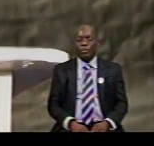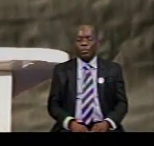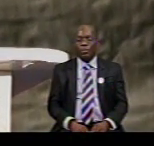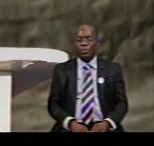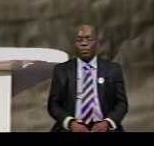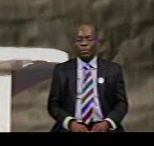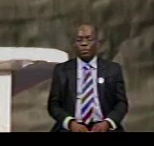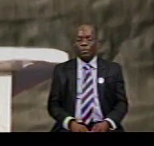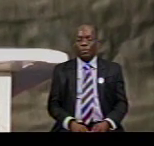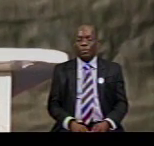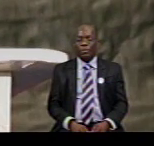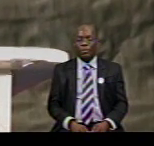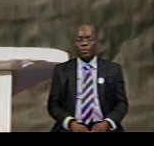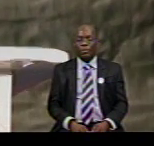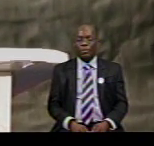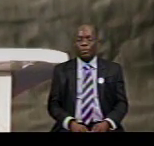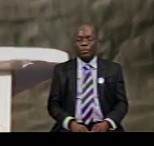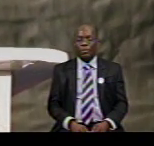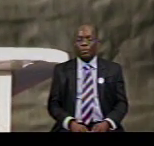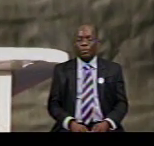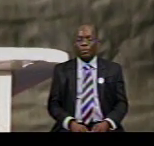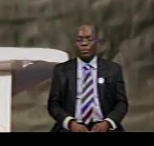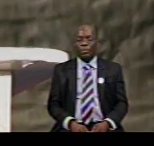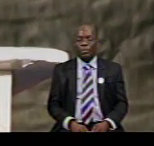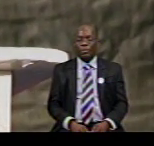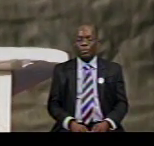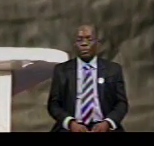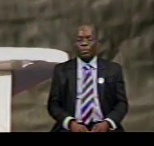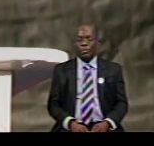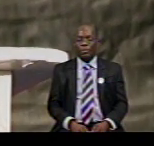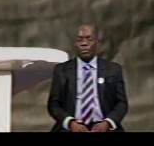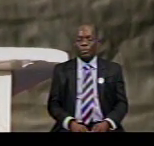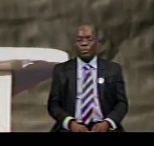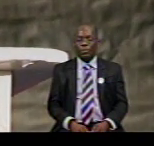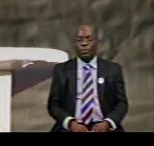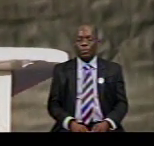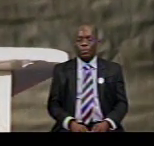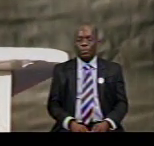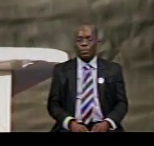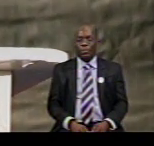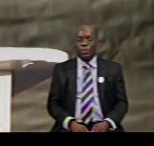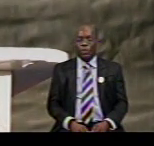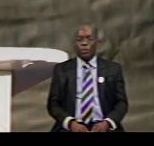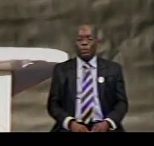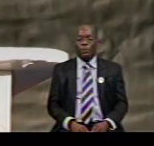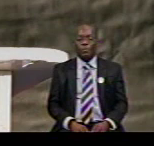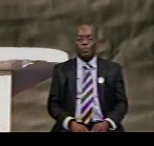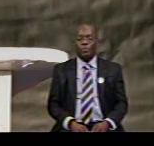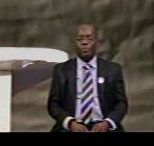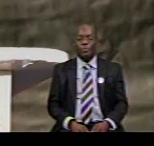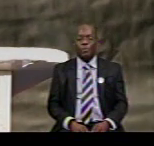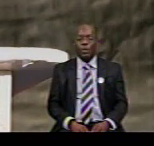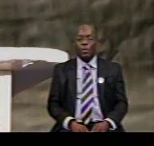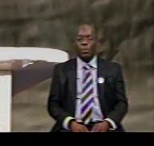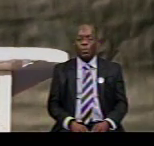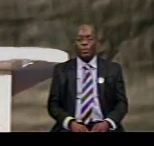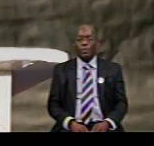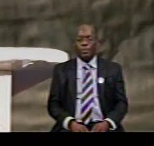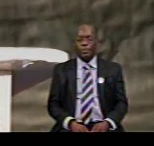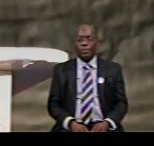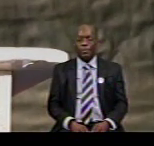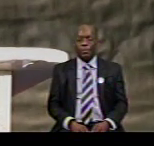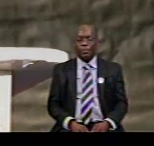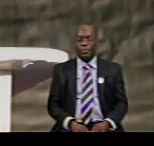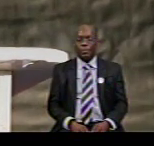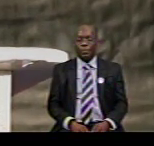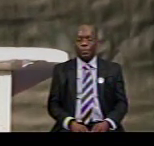my side, nor wander from the pathway if thou will be my guide.